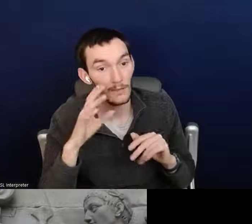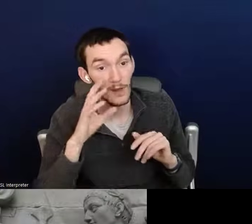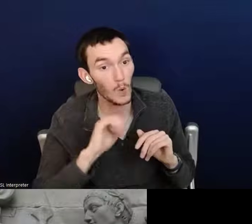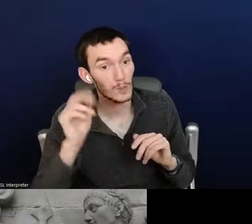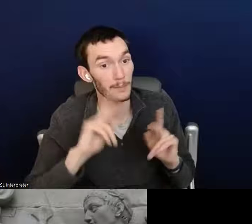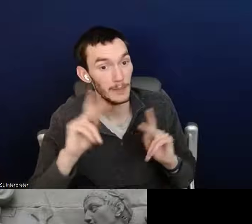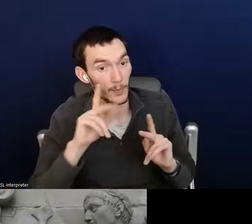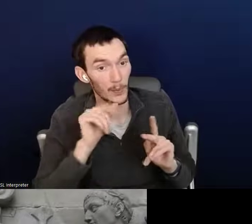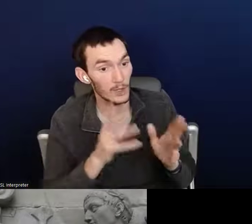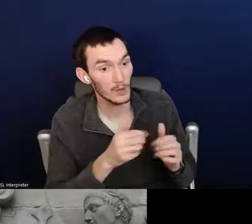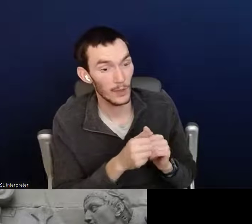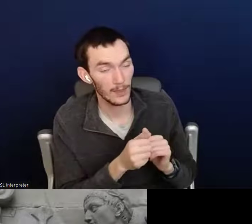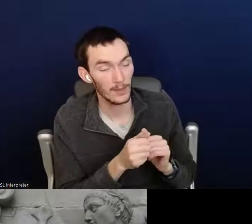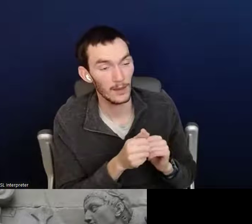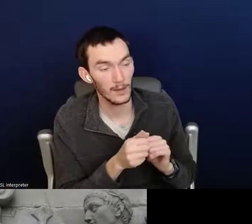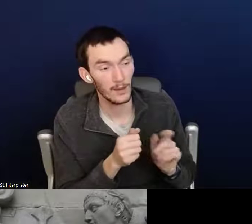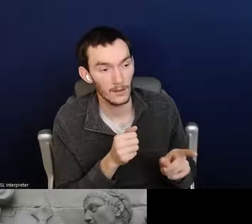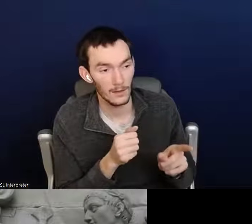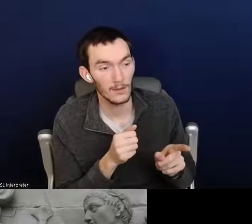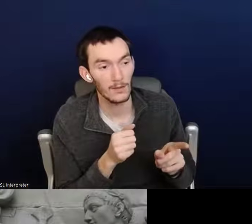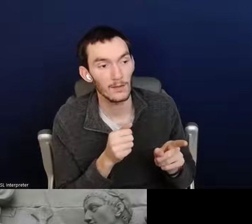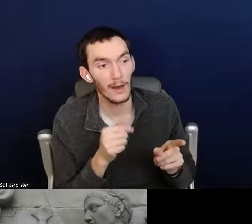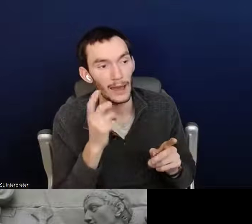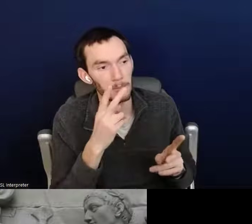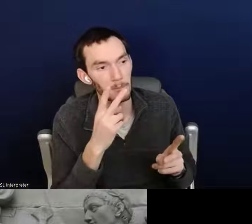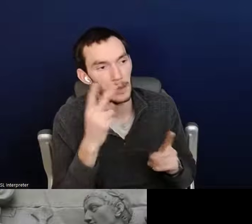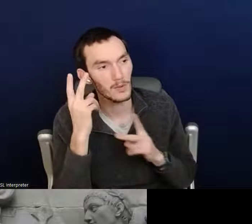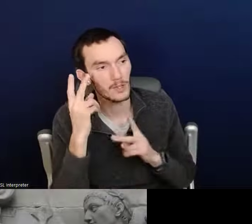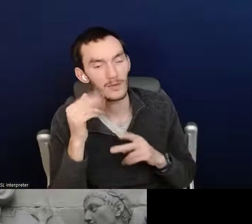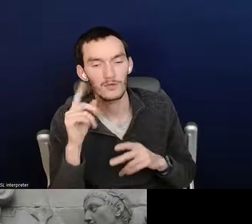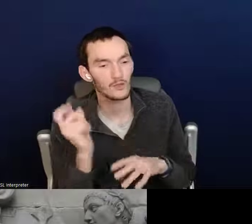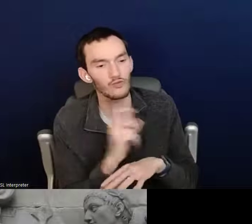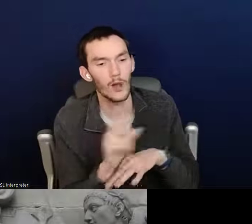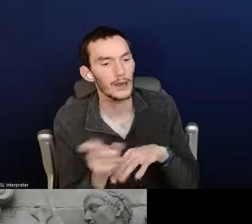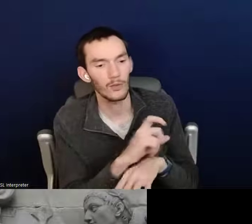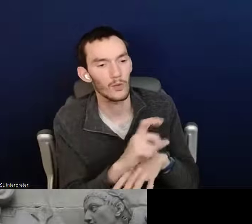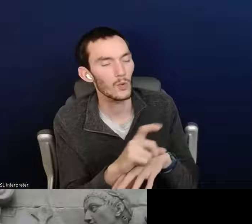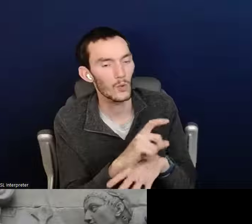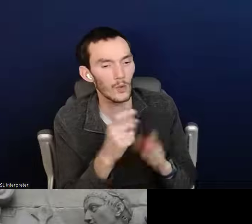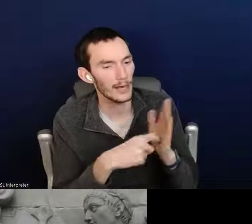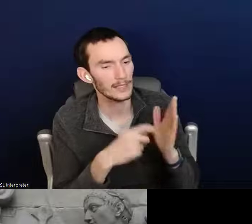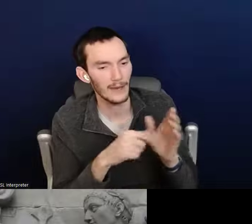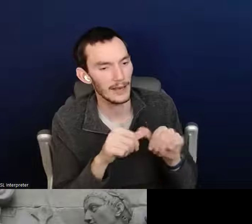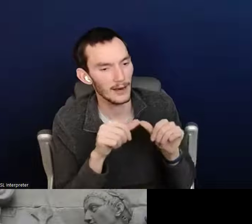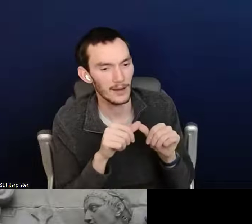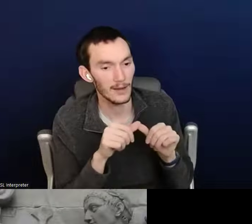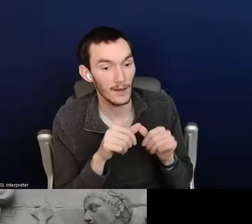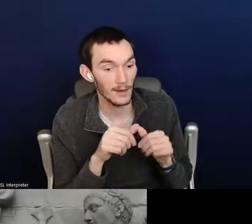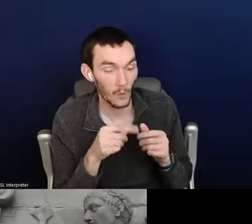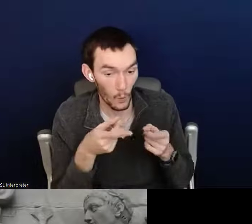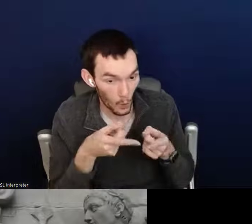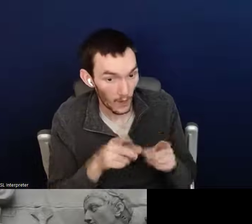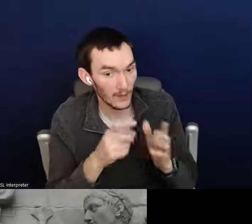folks I spoke to had these memories of just running through the ruin, like running through the excavated areas as the excavations were happening, right?